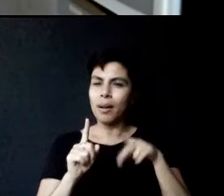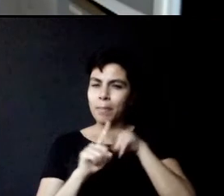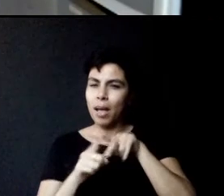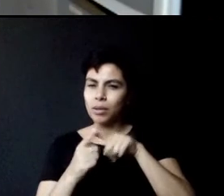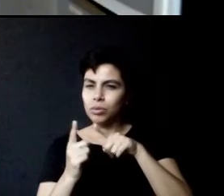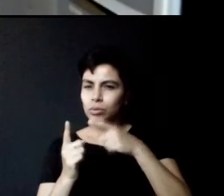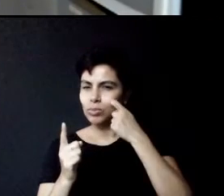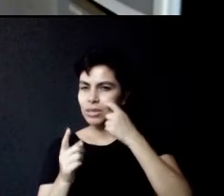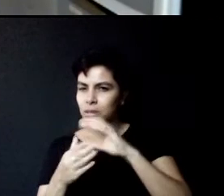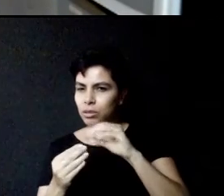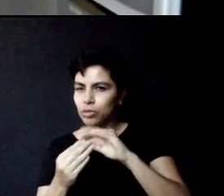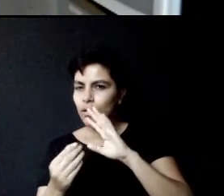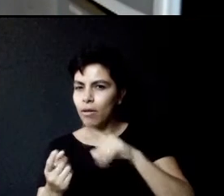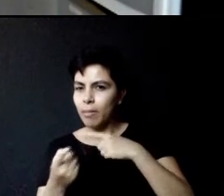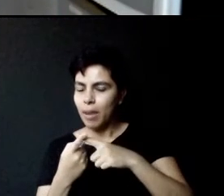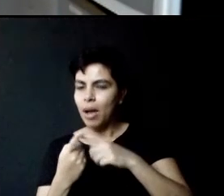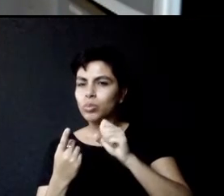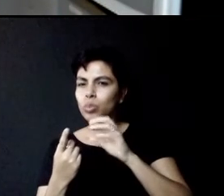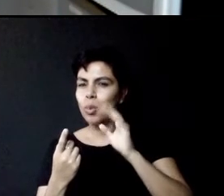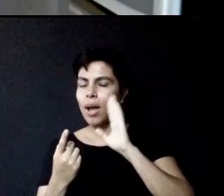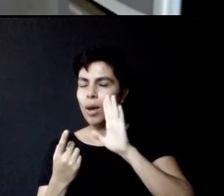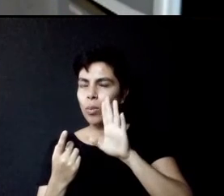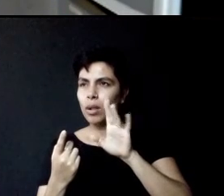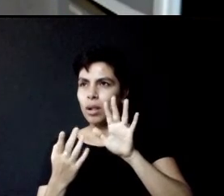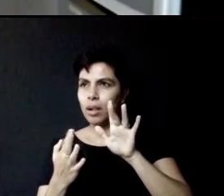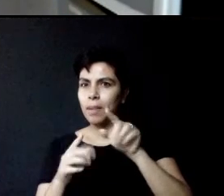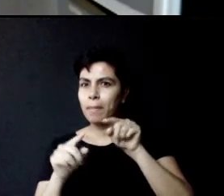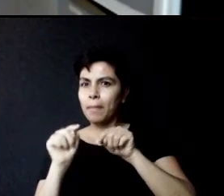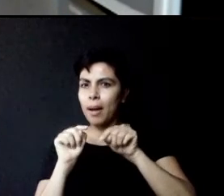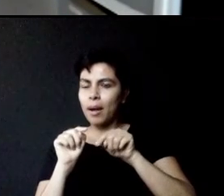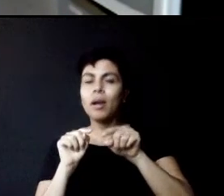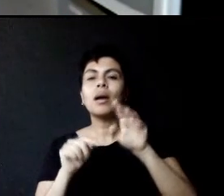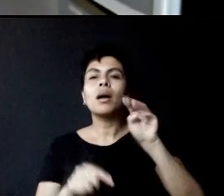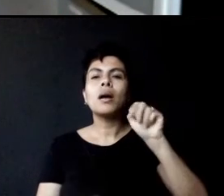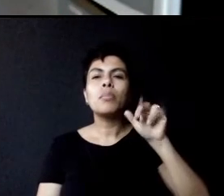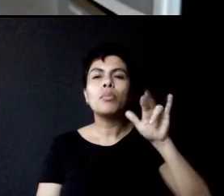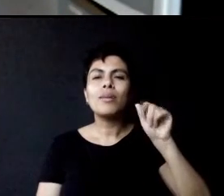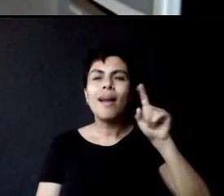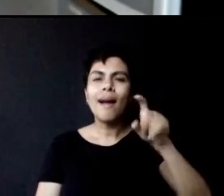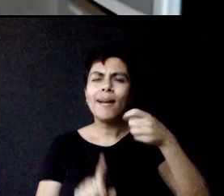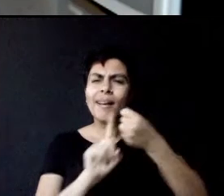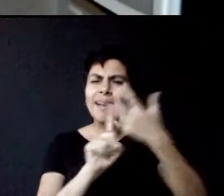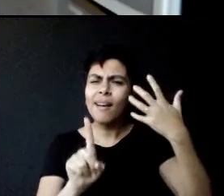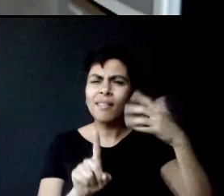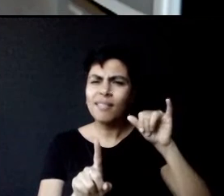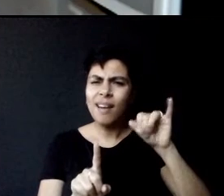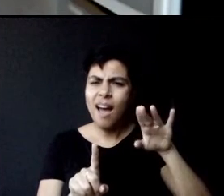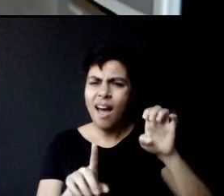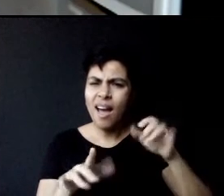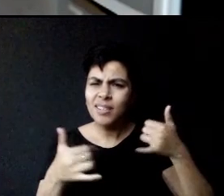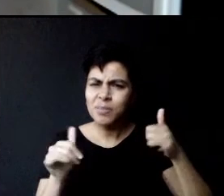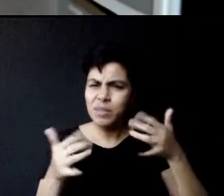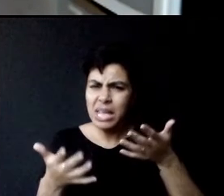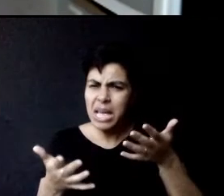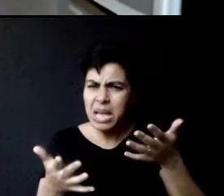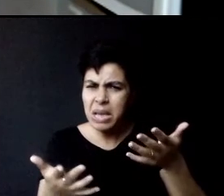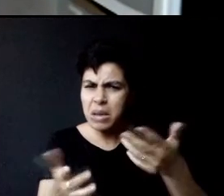just talked about. So we'll come back to the other one. Can you, Maria asked if you could elaborate on ice